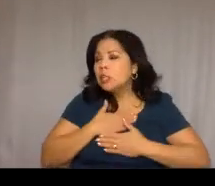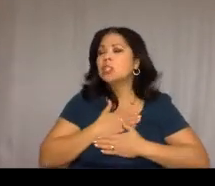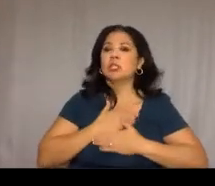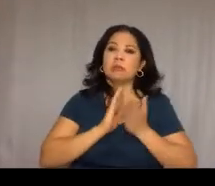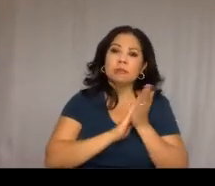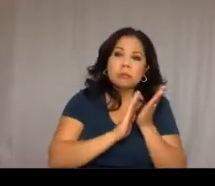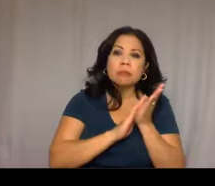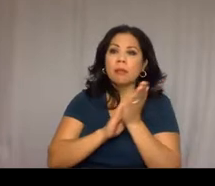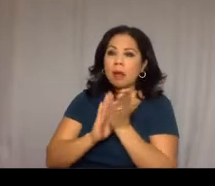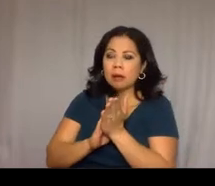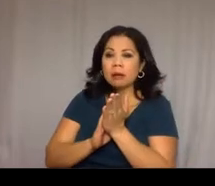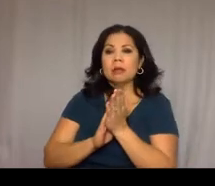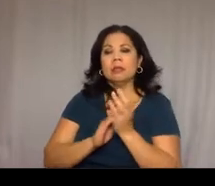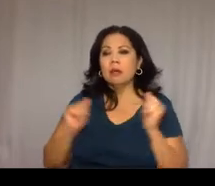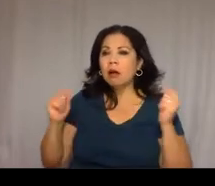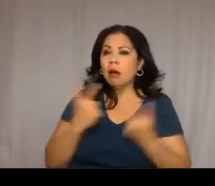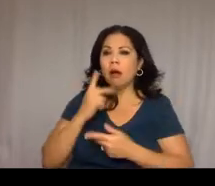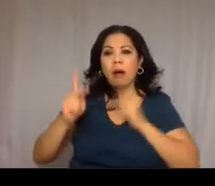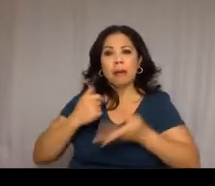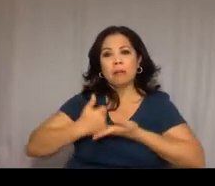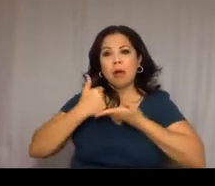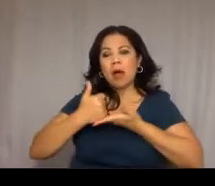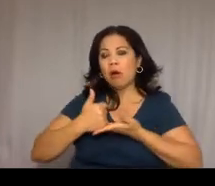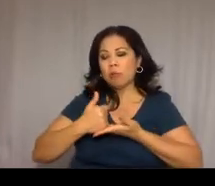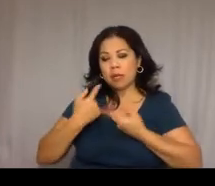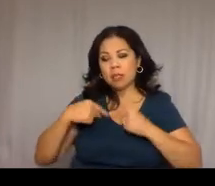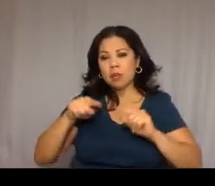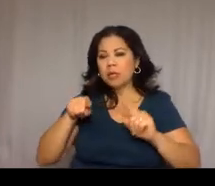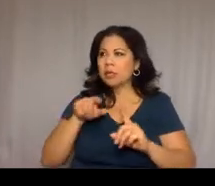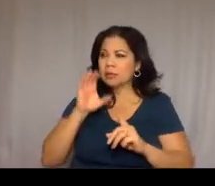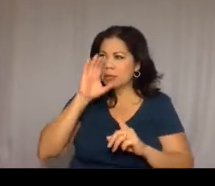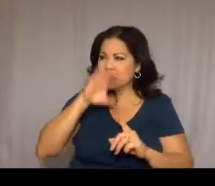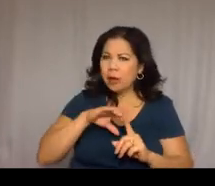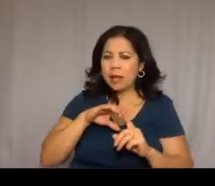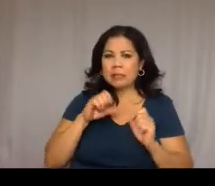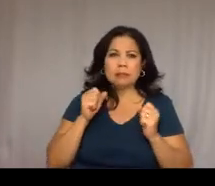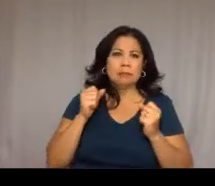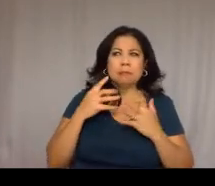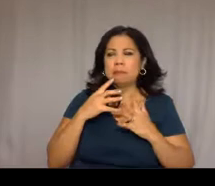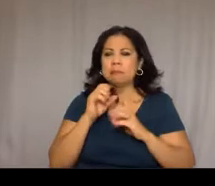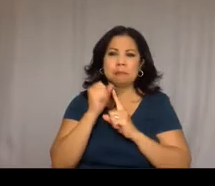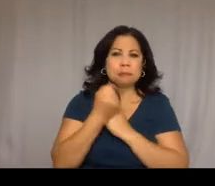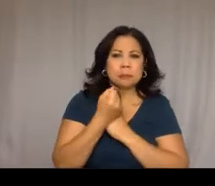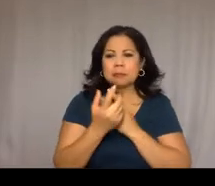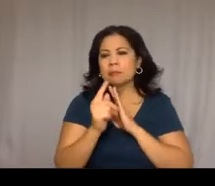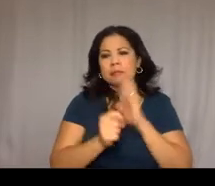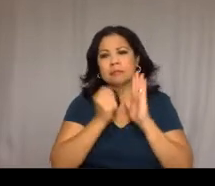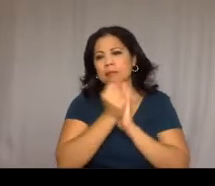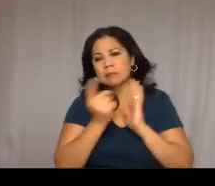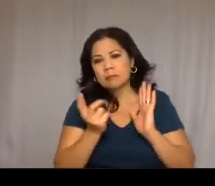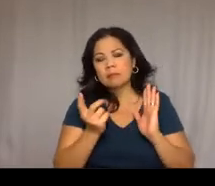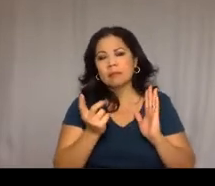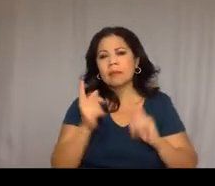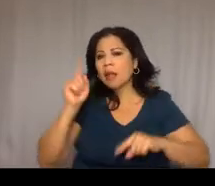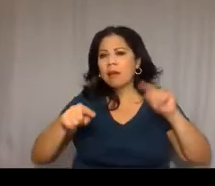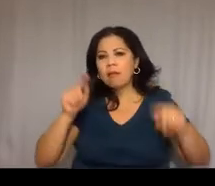appreciate everybody that's helping in this incredibly strange and kind of scary time. We've got lots of